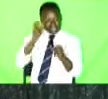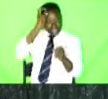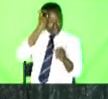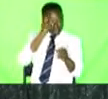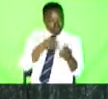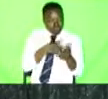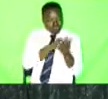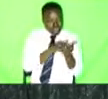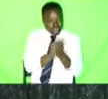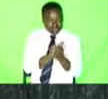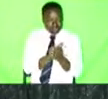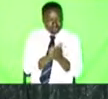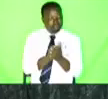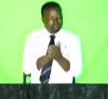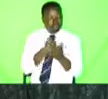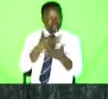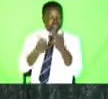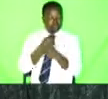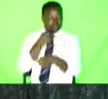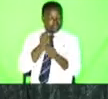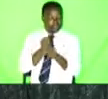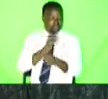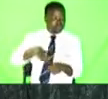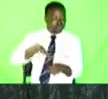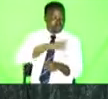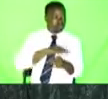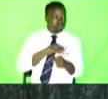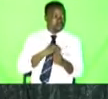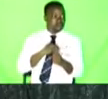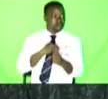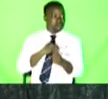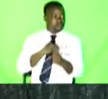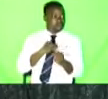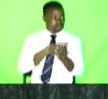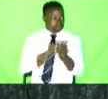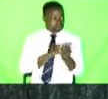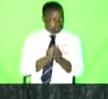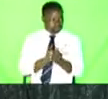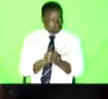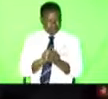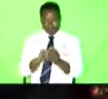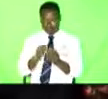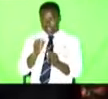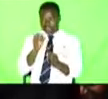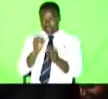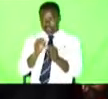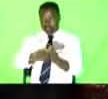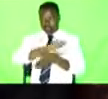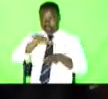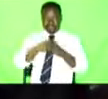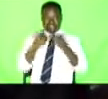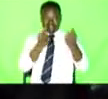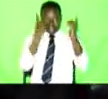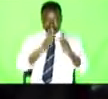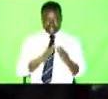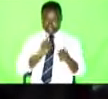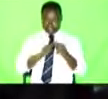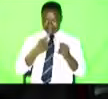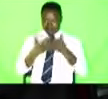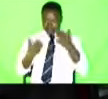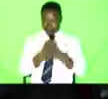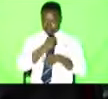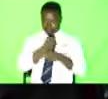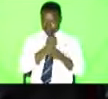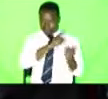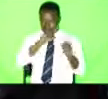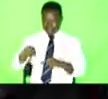we were sinners. But what brought us here? The gospel. If the devil was strong, why did he leave us